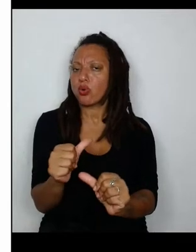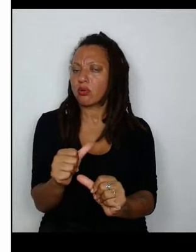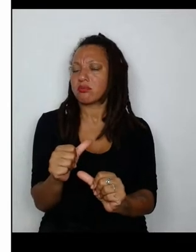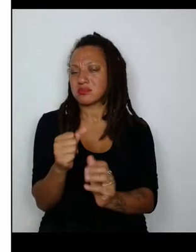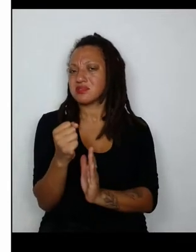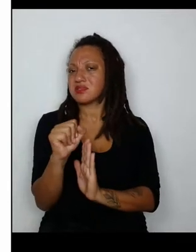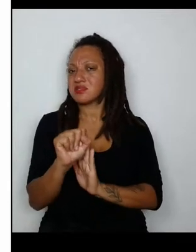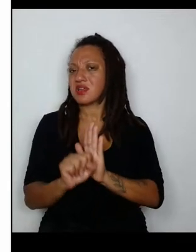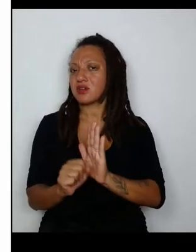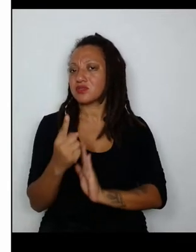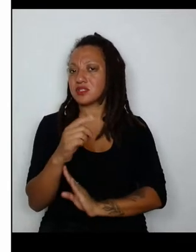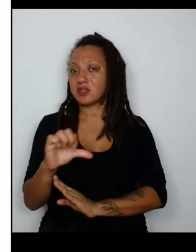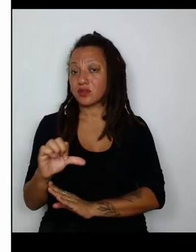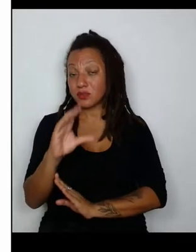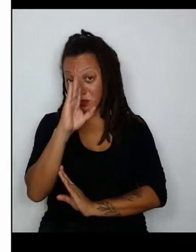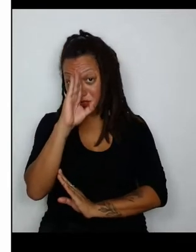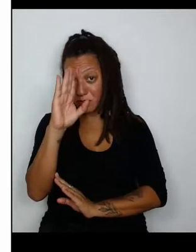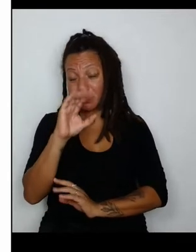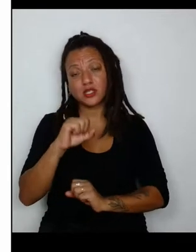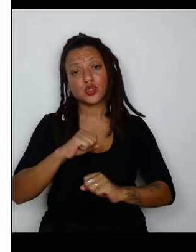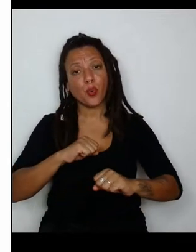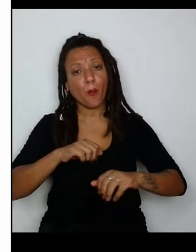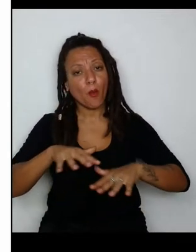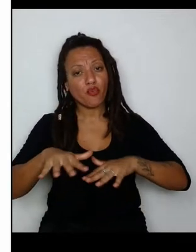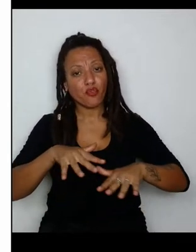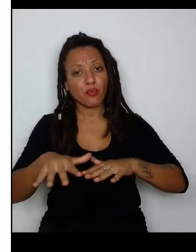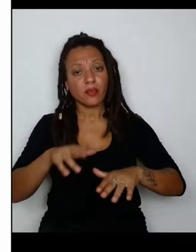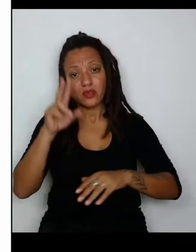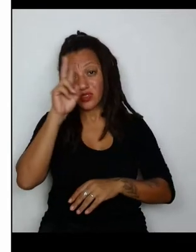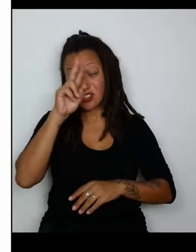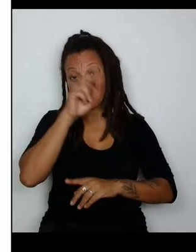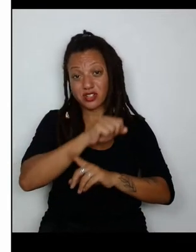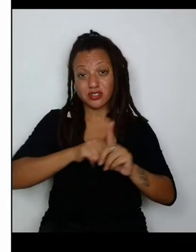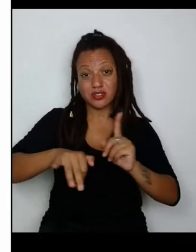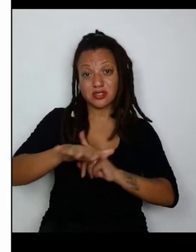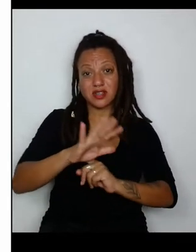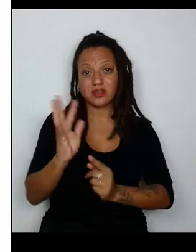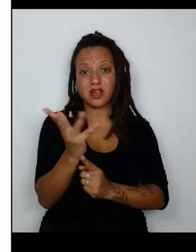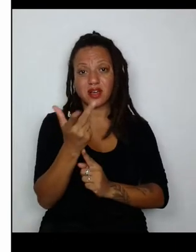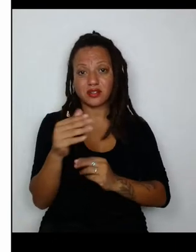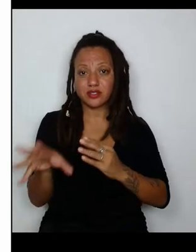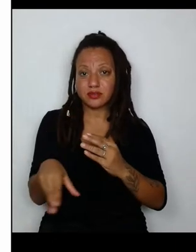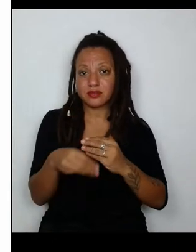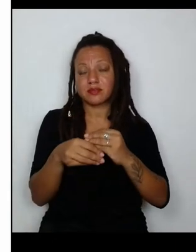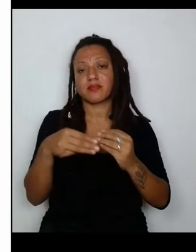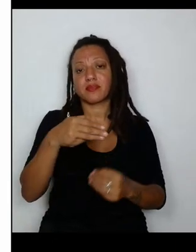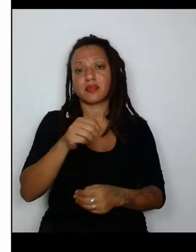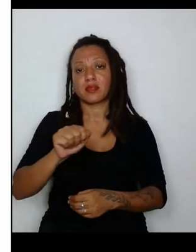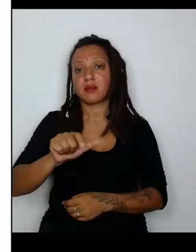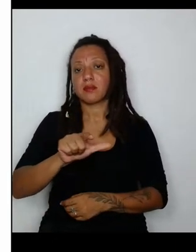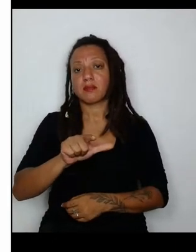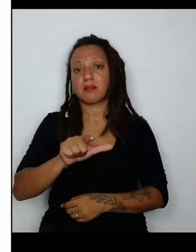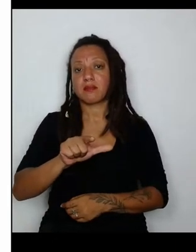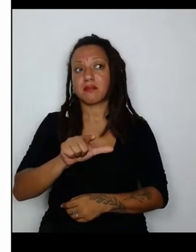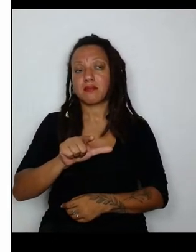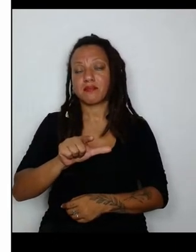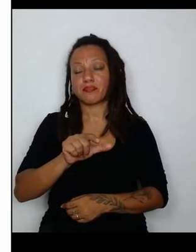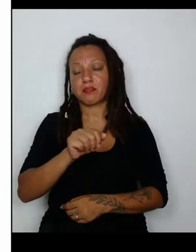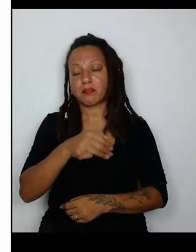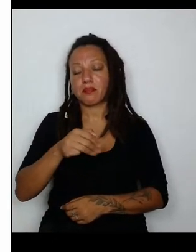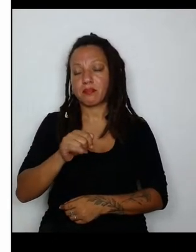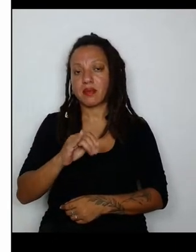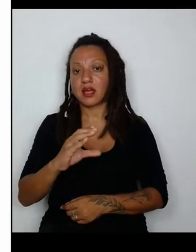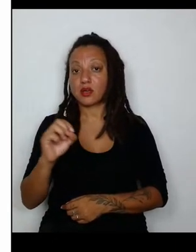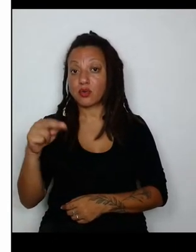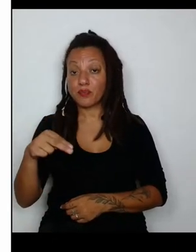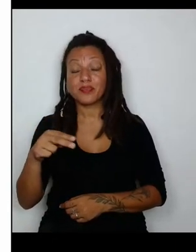scholars including michael baxendoll the visual culture term and most recently the movement to decolonize the discipline and